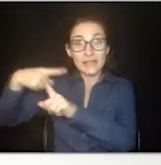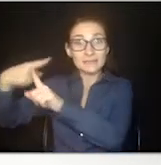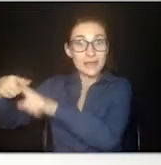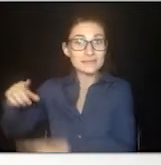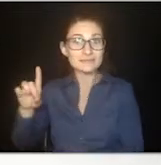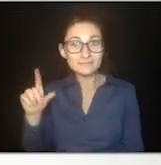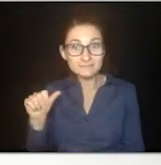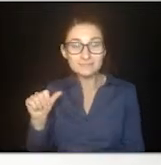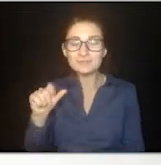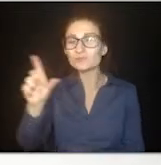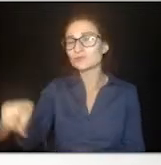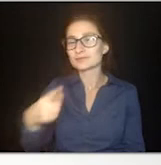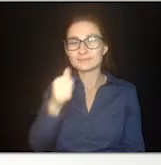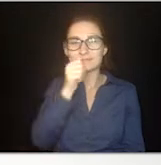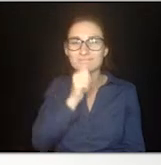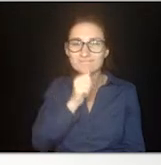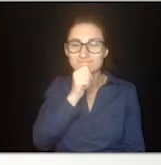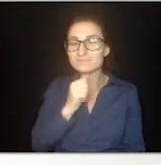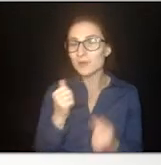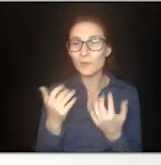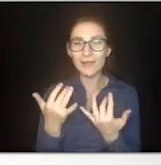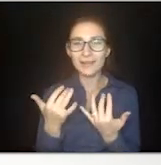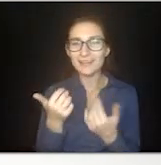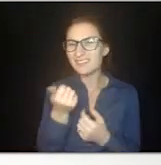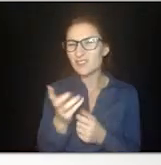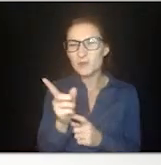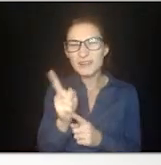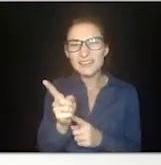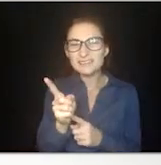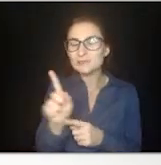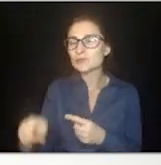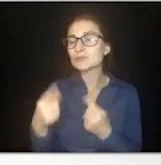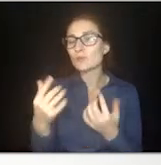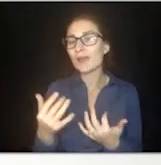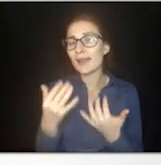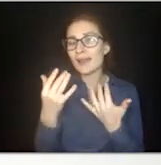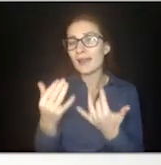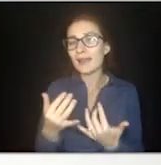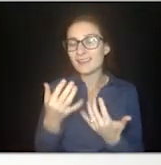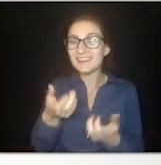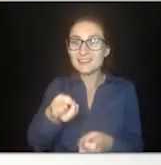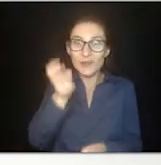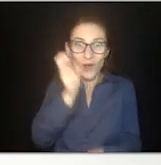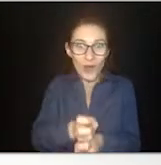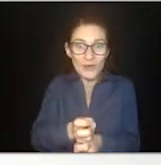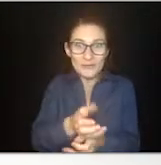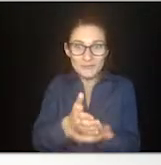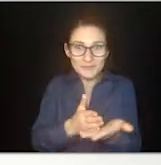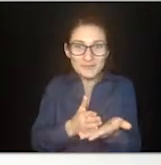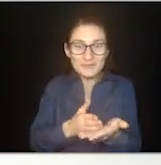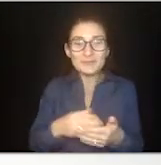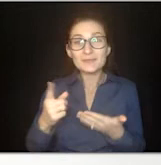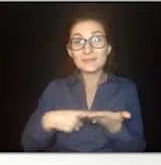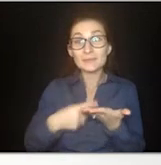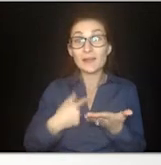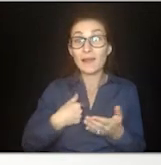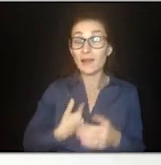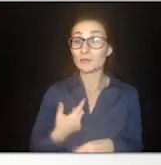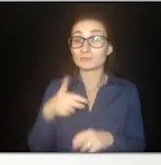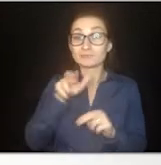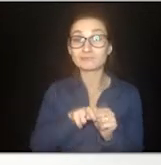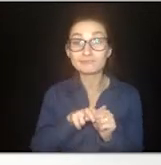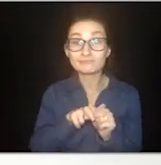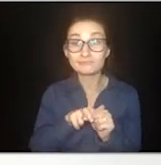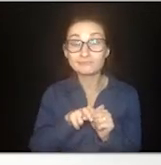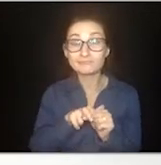multiple impairments, they just need you to be patient and wait. Wait them out a few minutes. That is the hardest thing. There is so many times I would